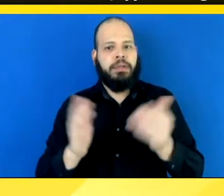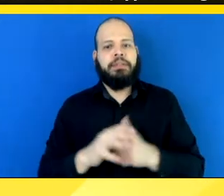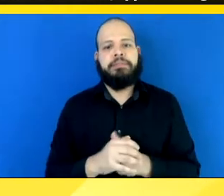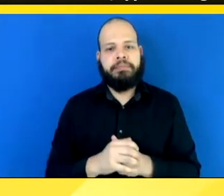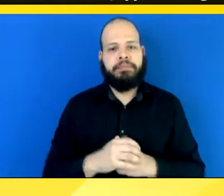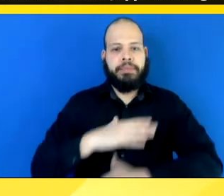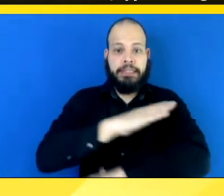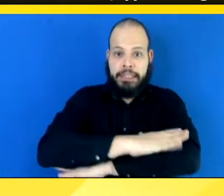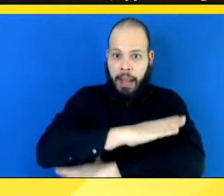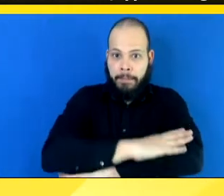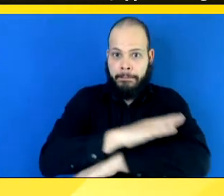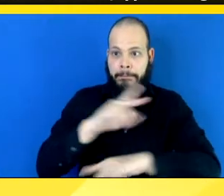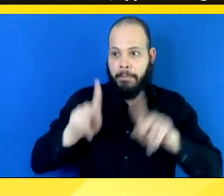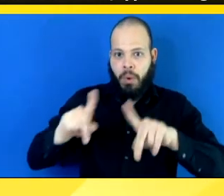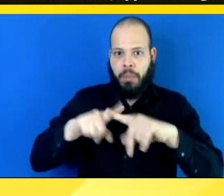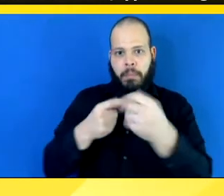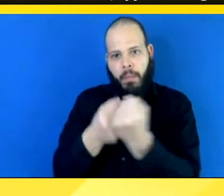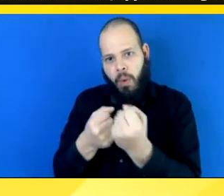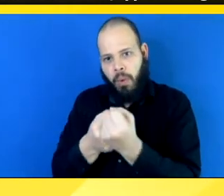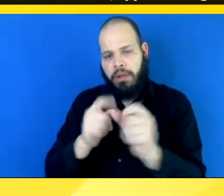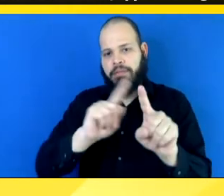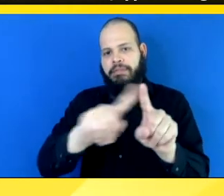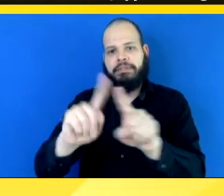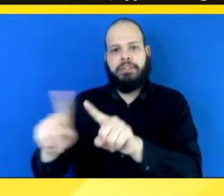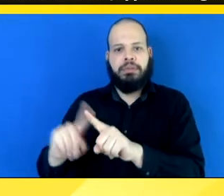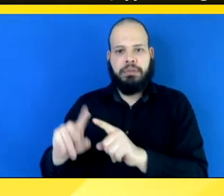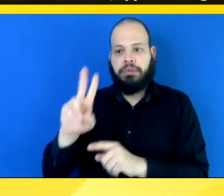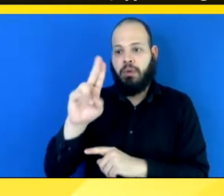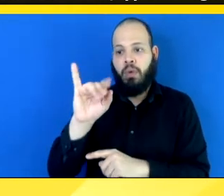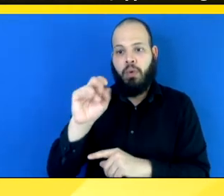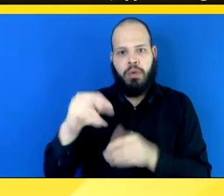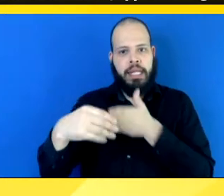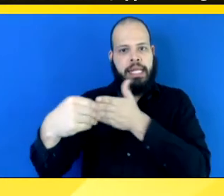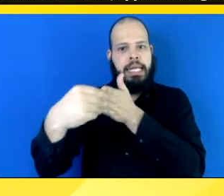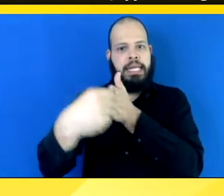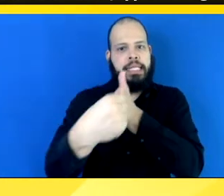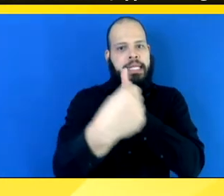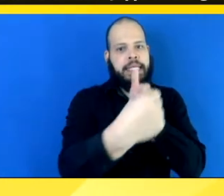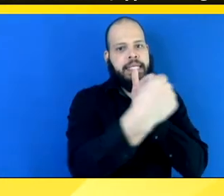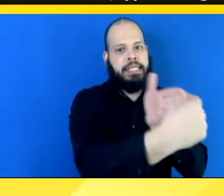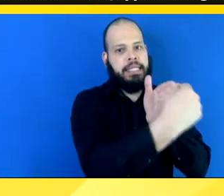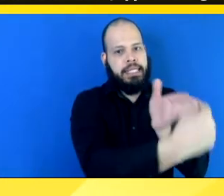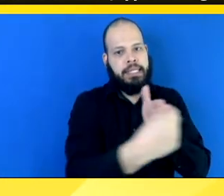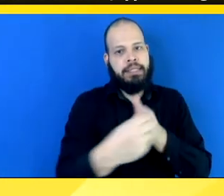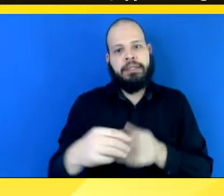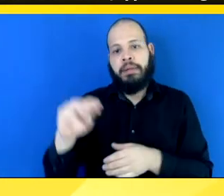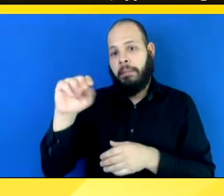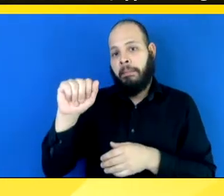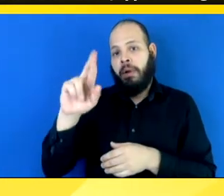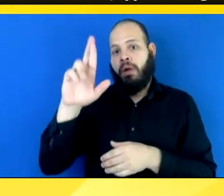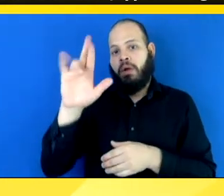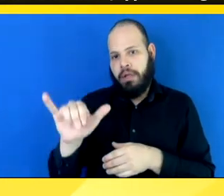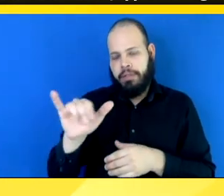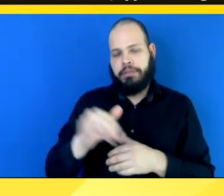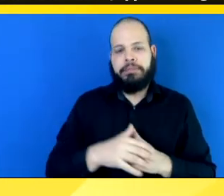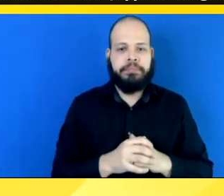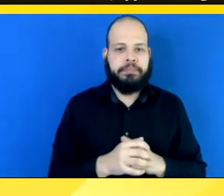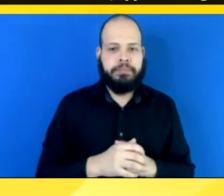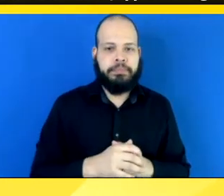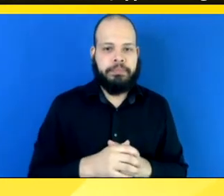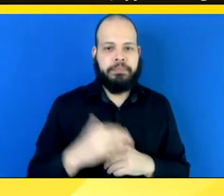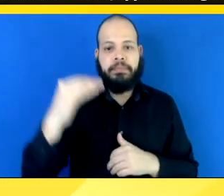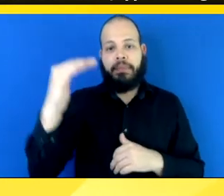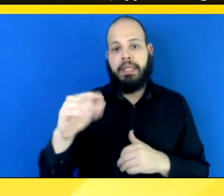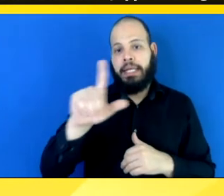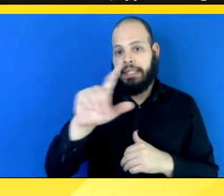Randy Weingarten that is there, Mary Kay Henry who is there, all of these folks, Sarah Nelson who is there, all of these folks representing